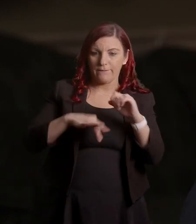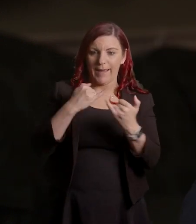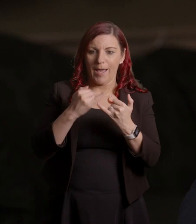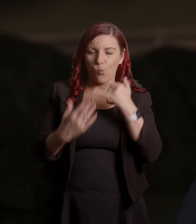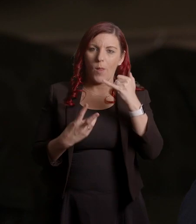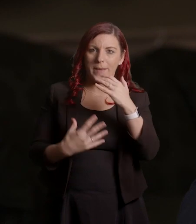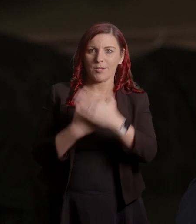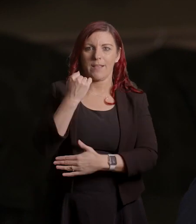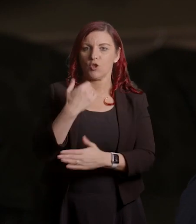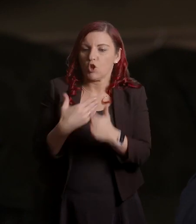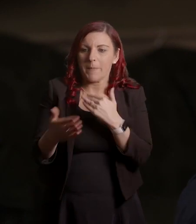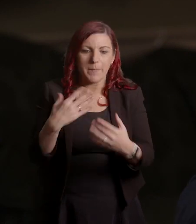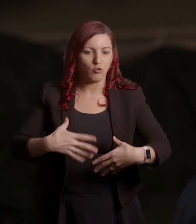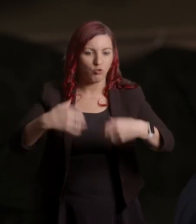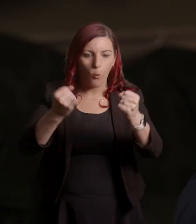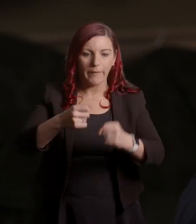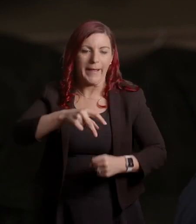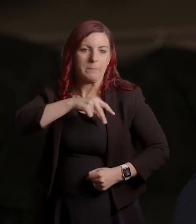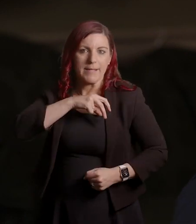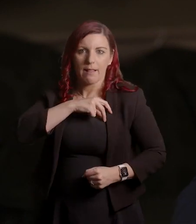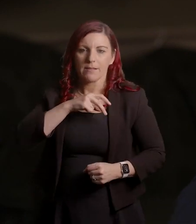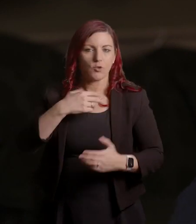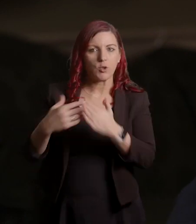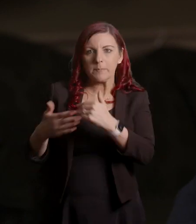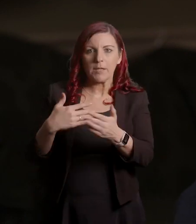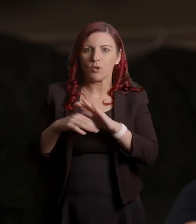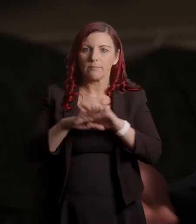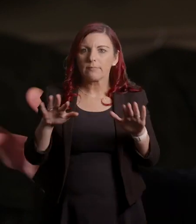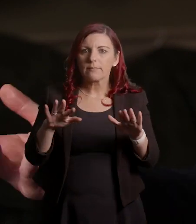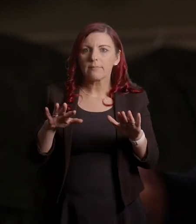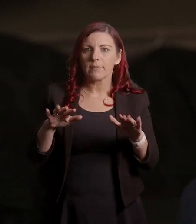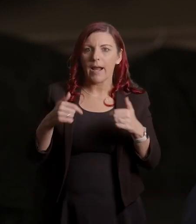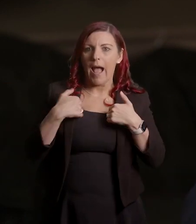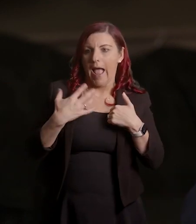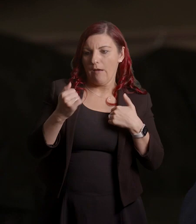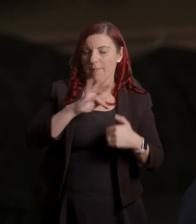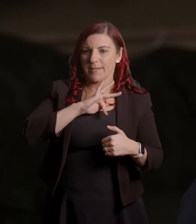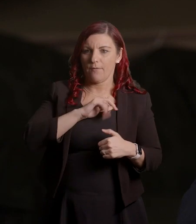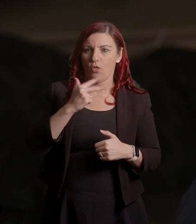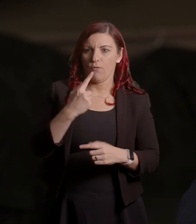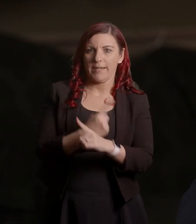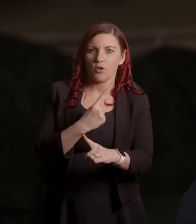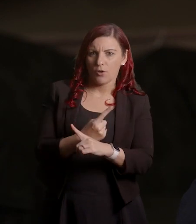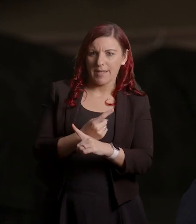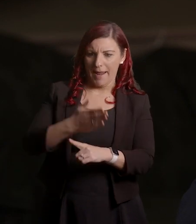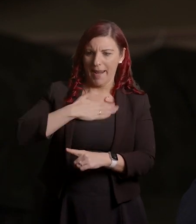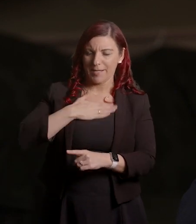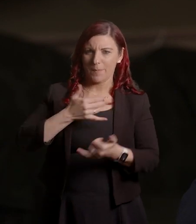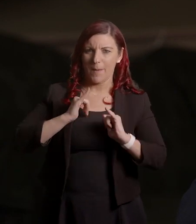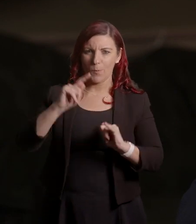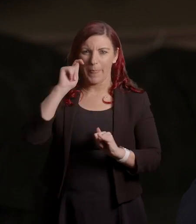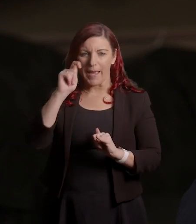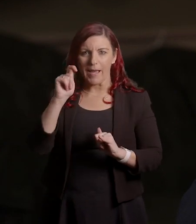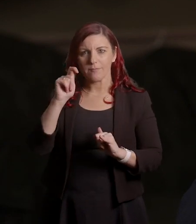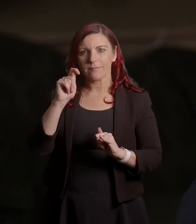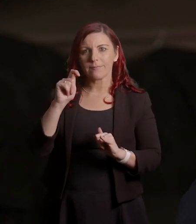has been a success. Forget about trophies or medals. Then all of a sudden, like I've 3 daughters and a boy, and I'd like to